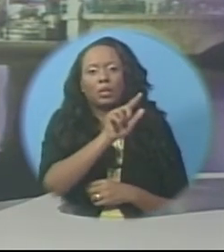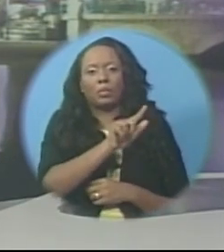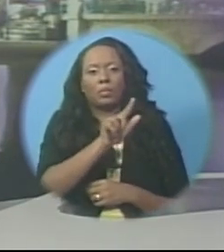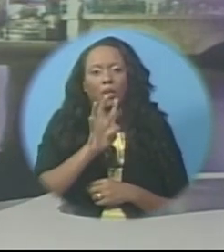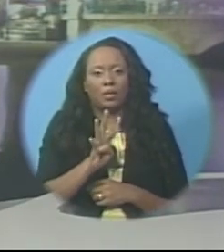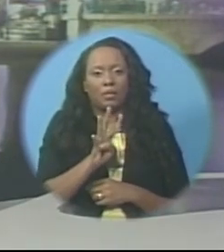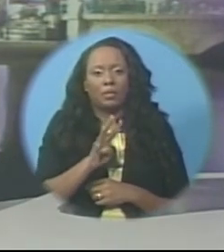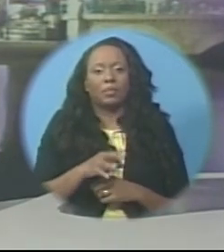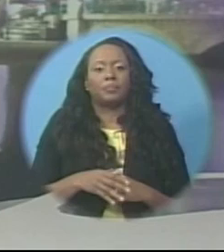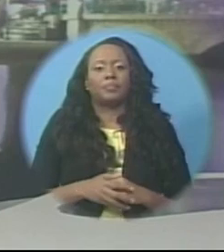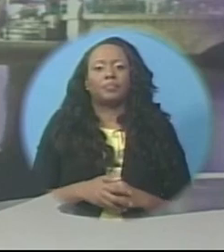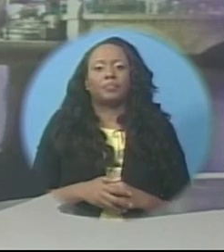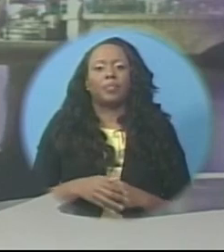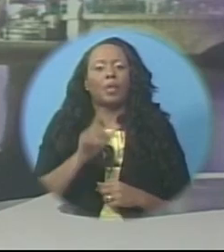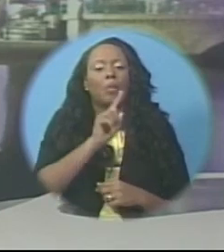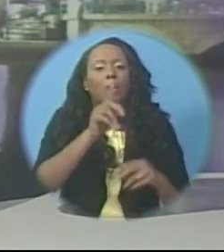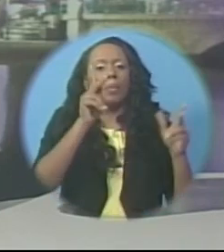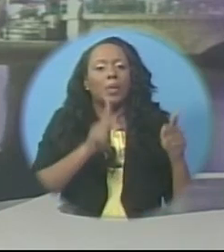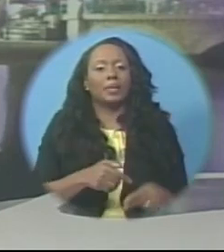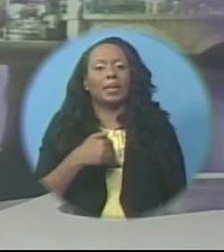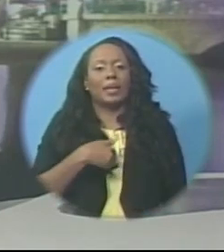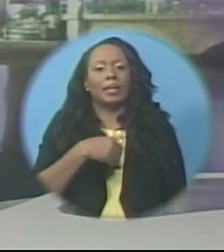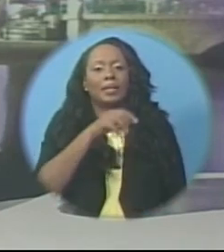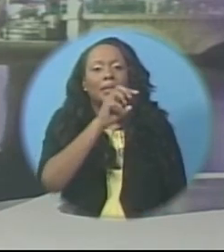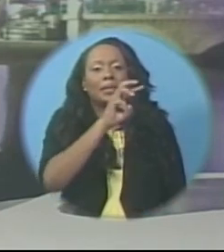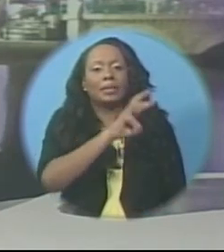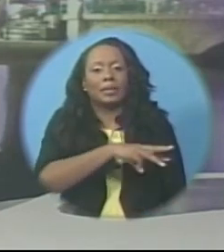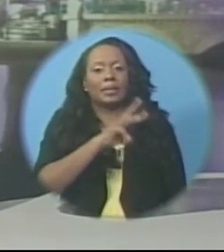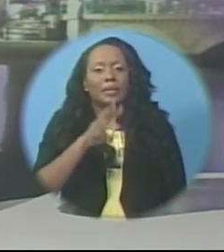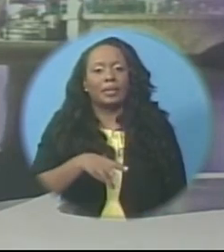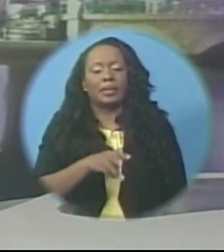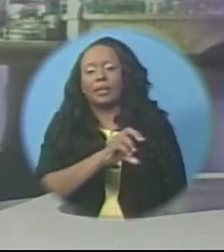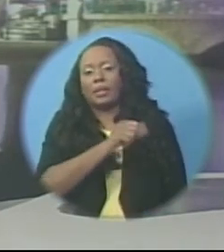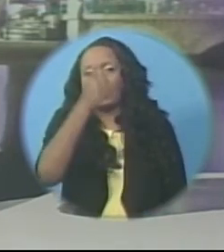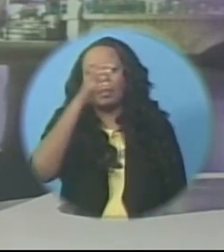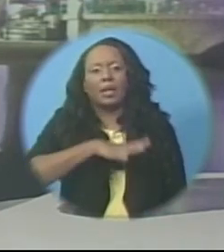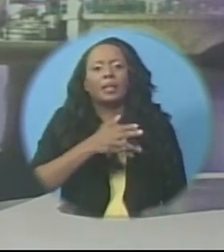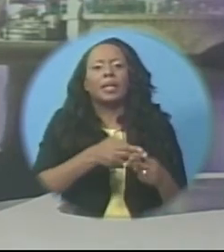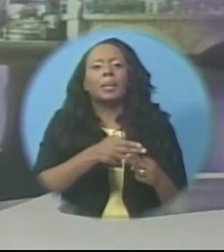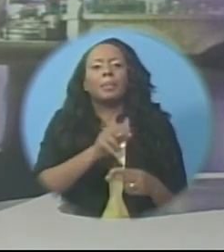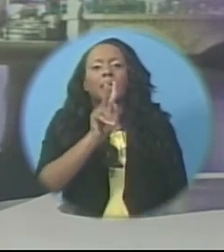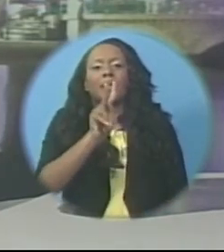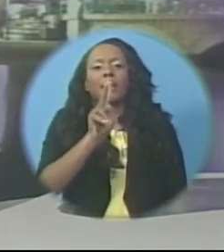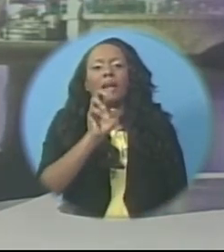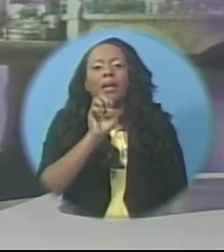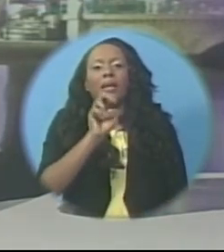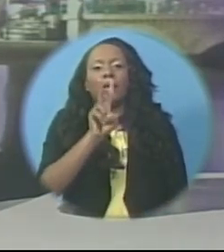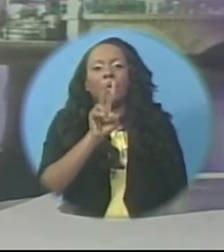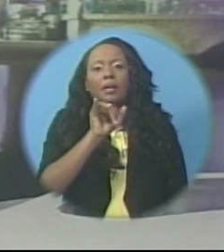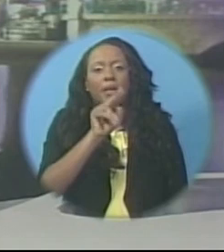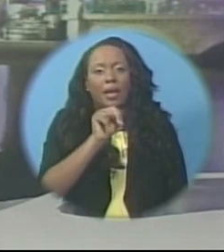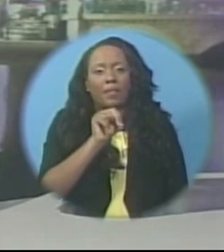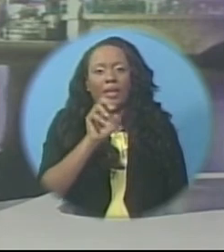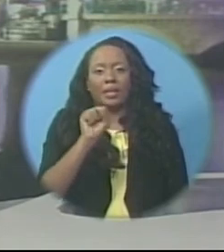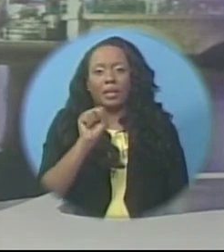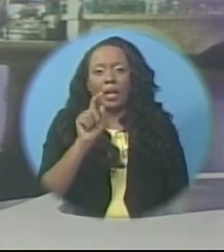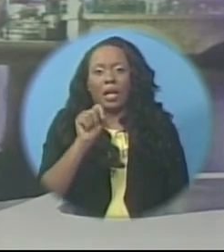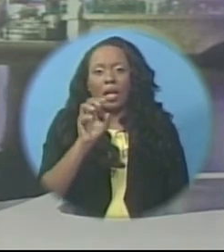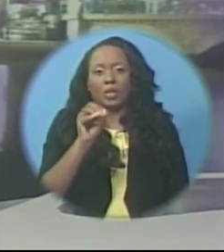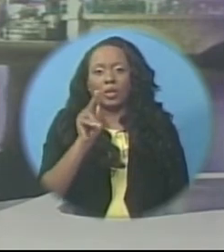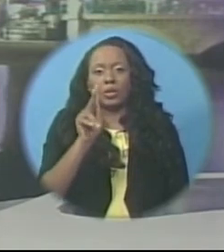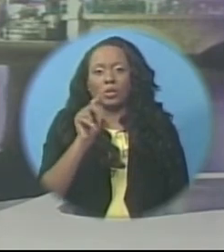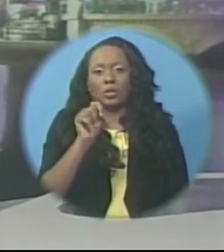of 224. Opener Anthony Allen top scored with 66. Kevin Stout, who resumed on not, made